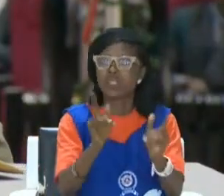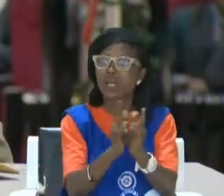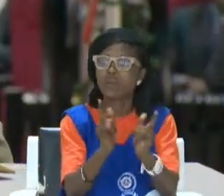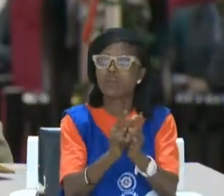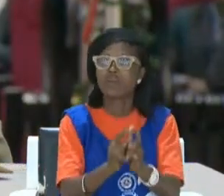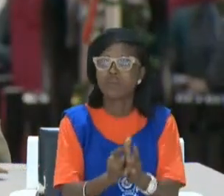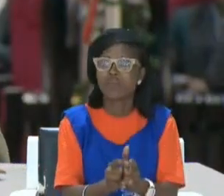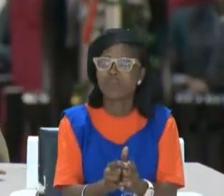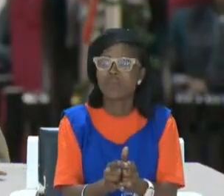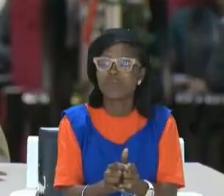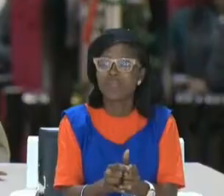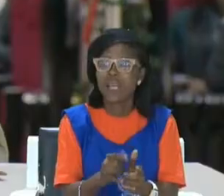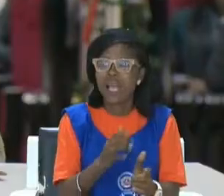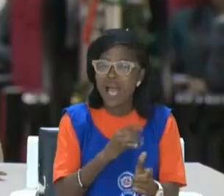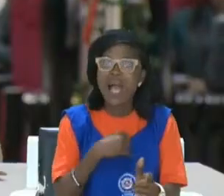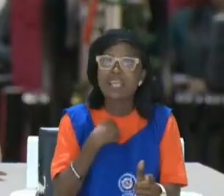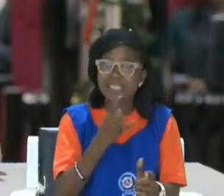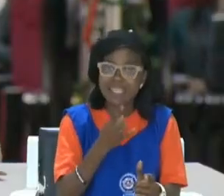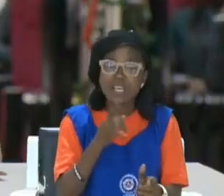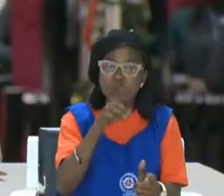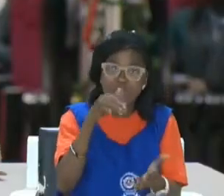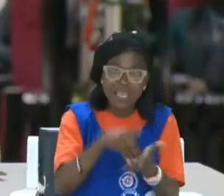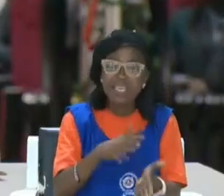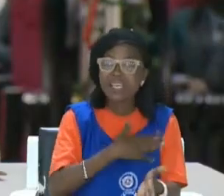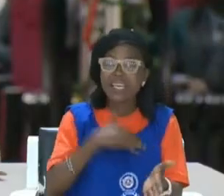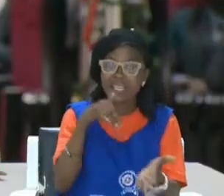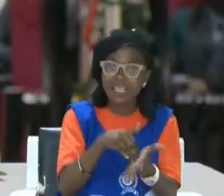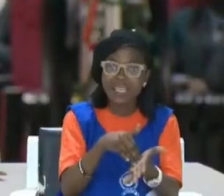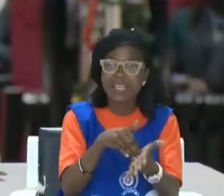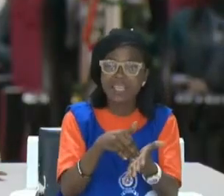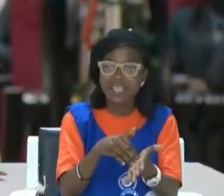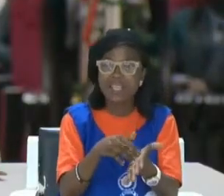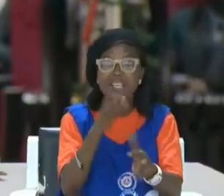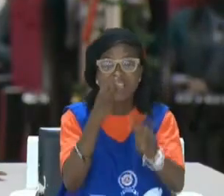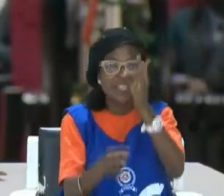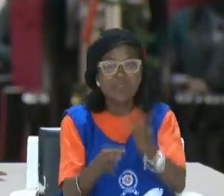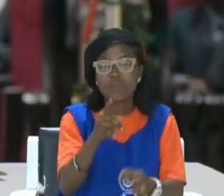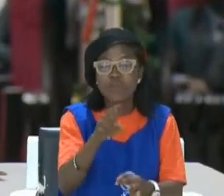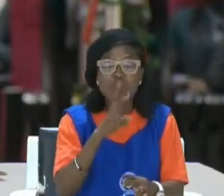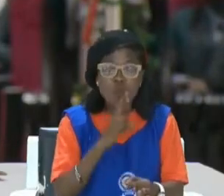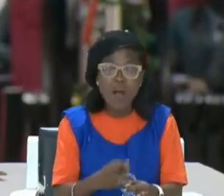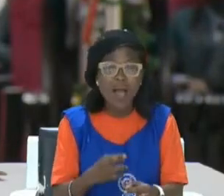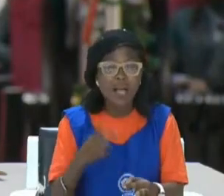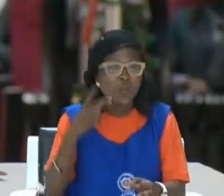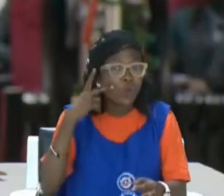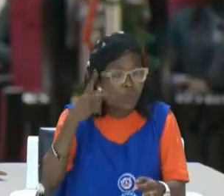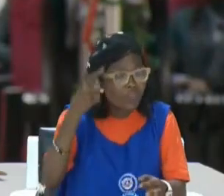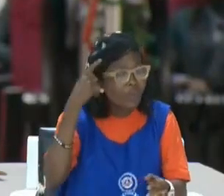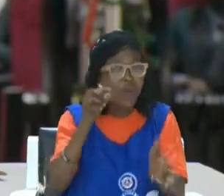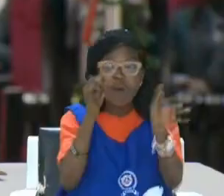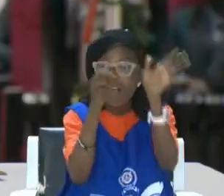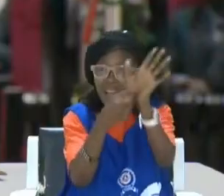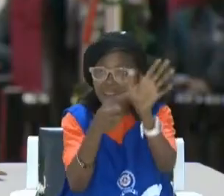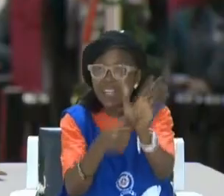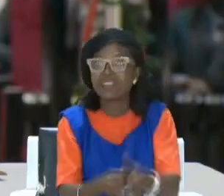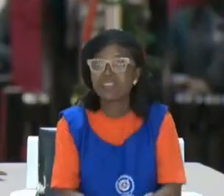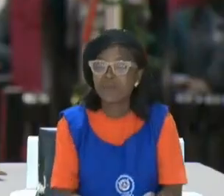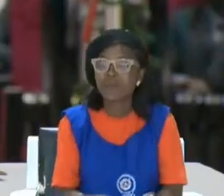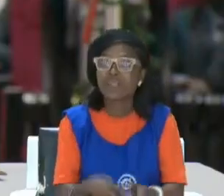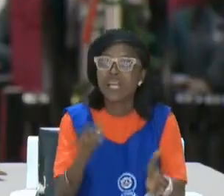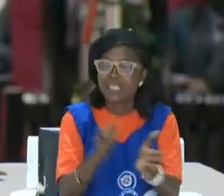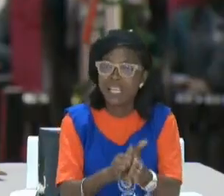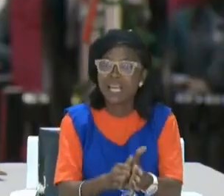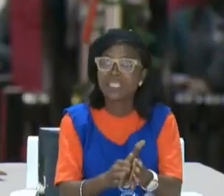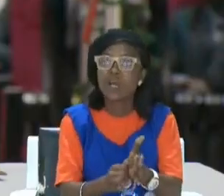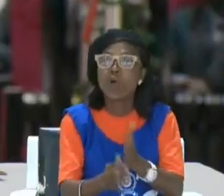I've said it again and again. If you are looking for evidence that God can do